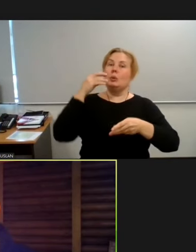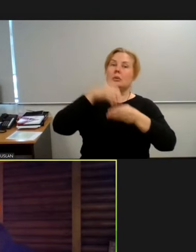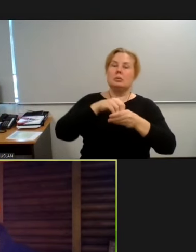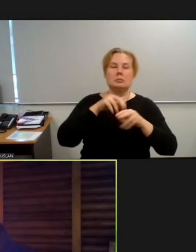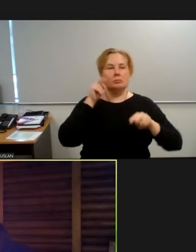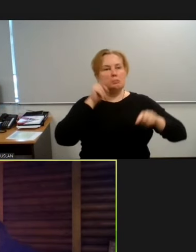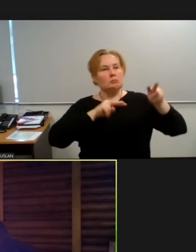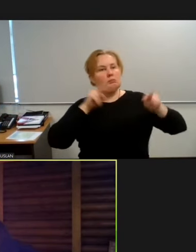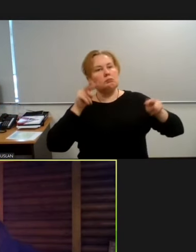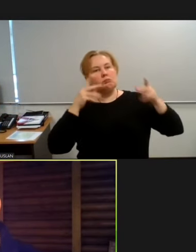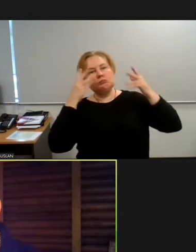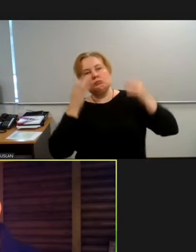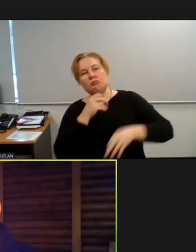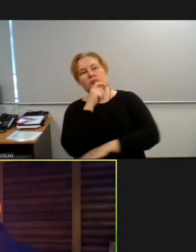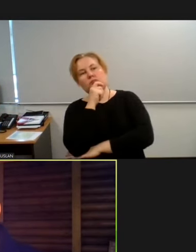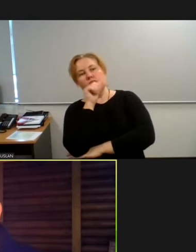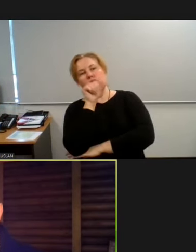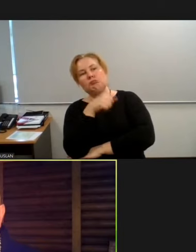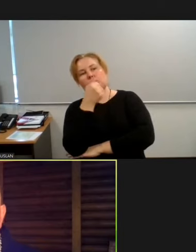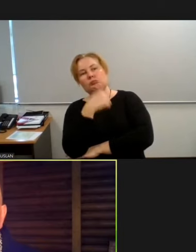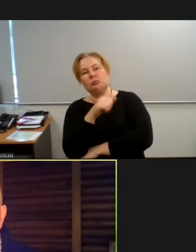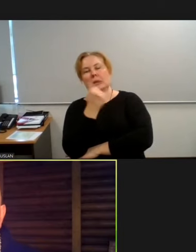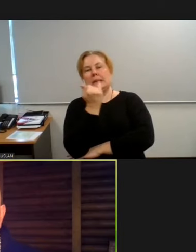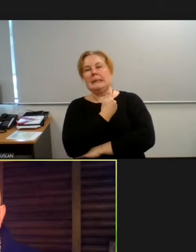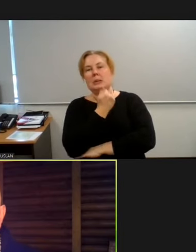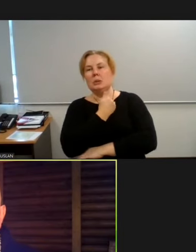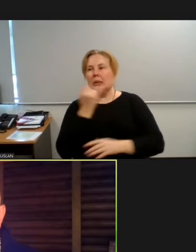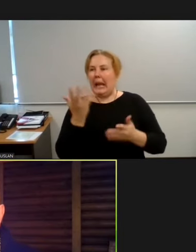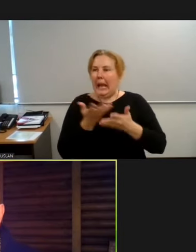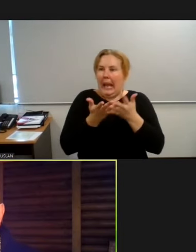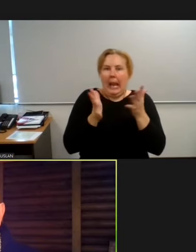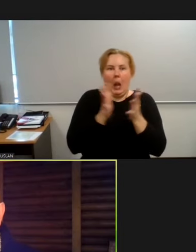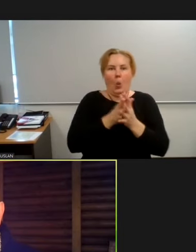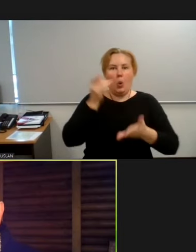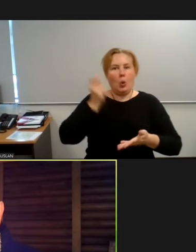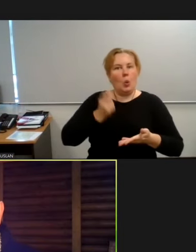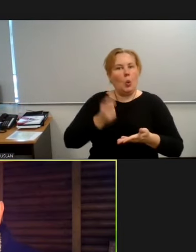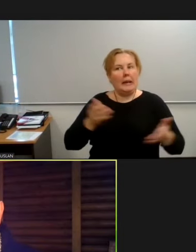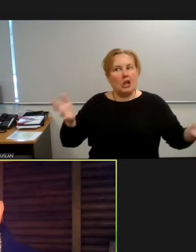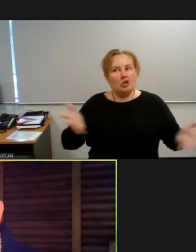fire up fairly soon, obviously not in the action areas.